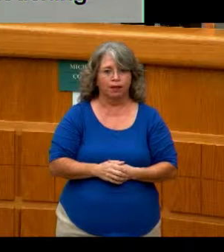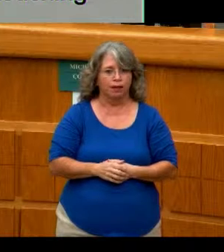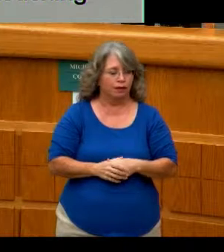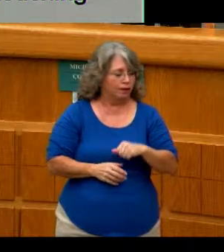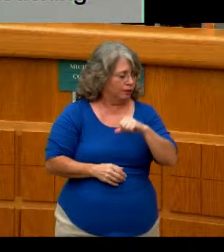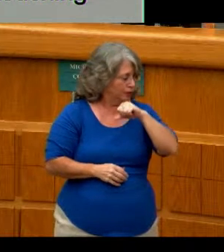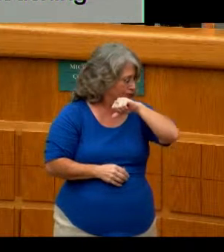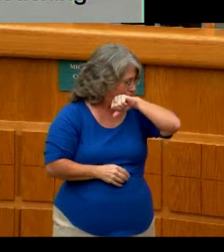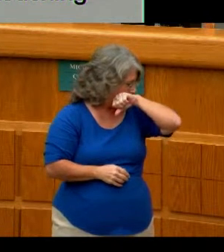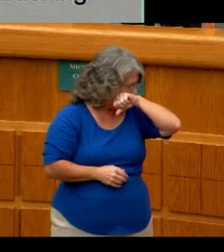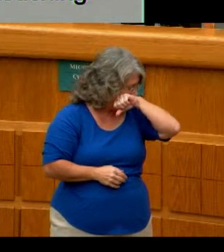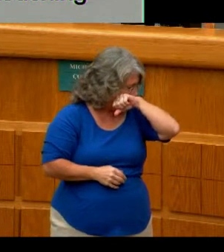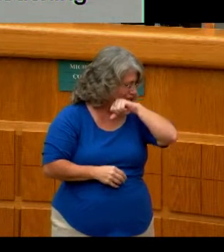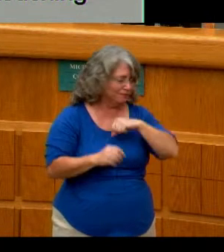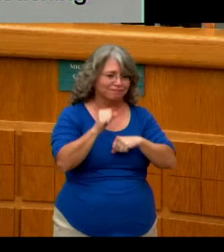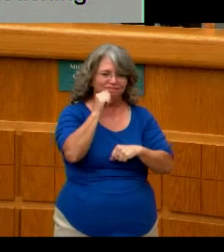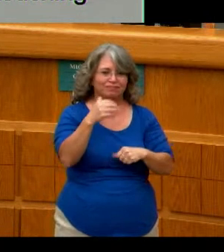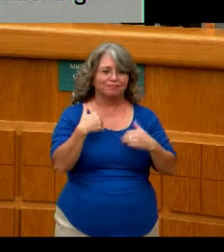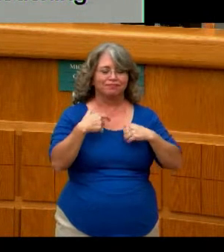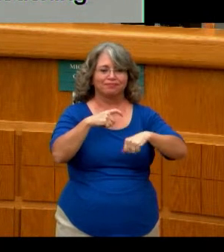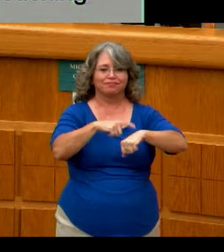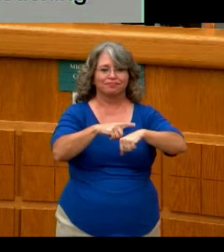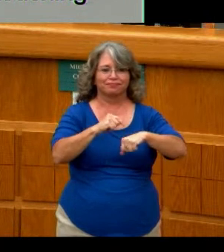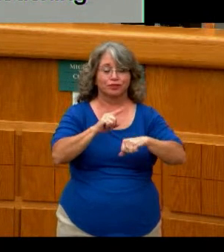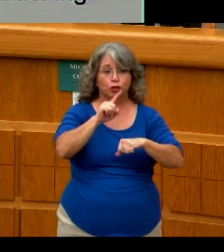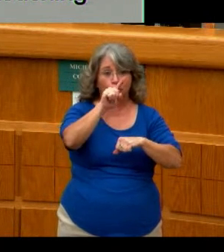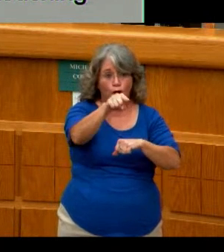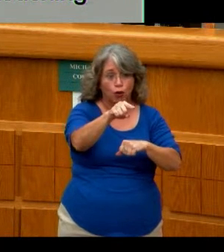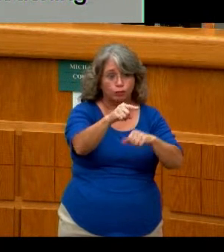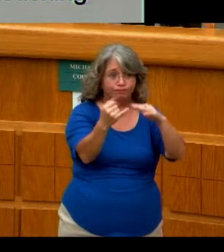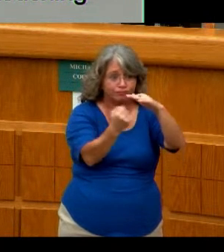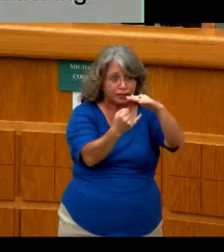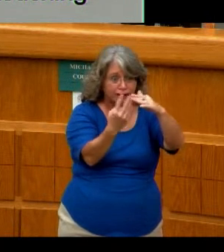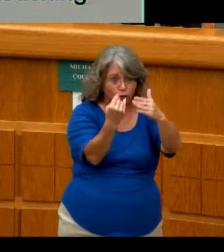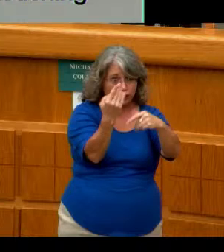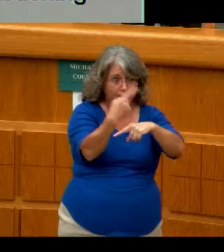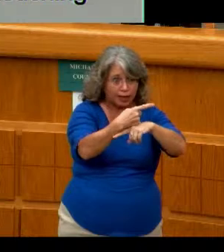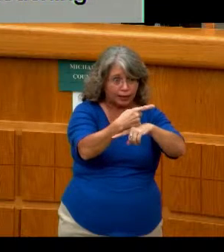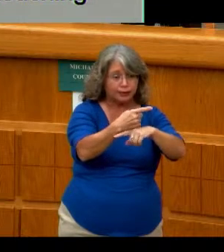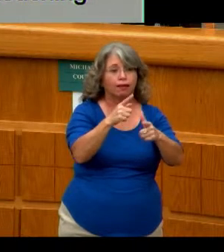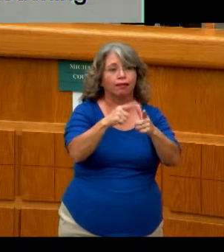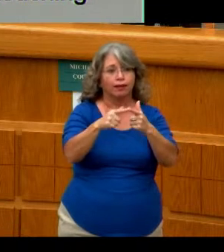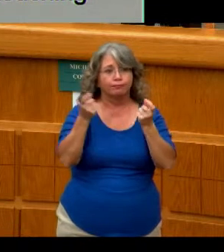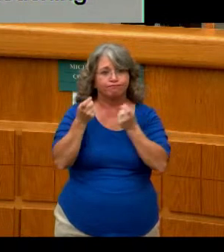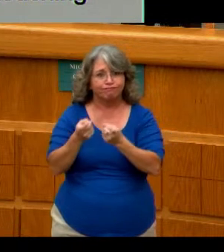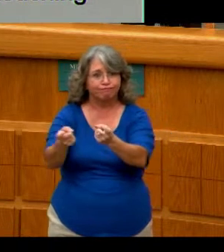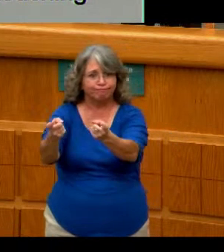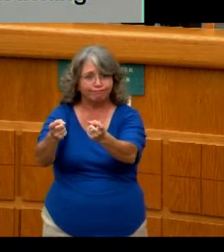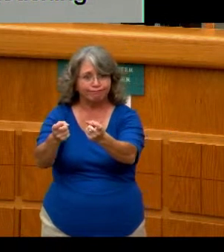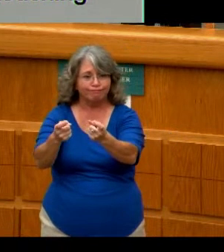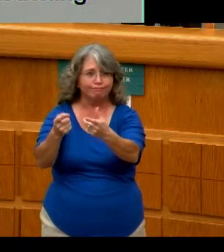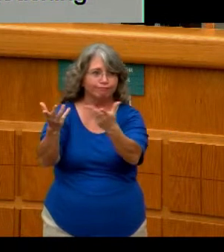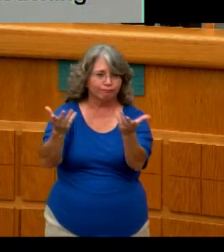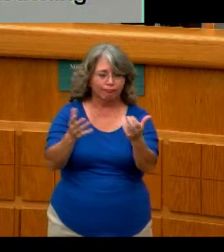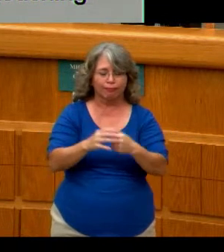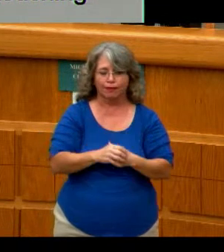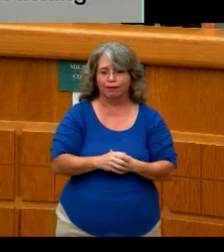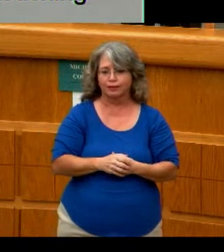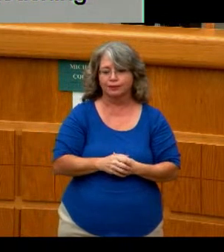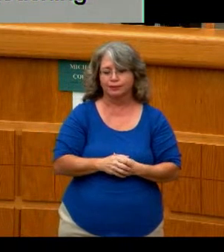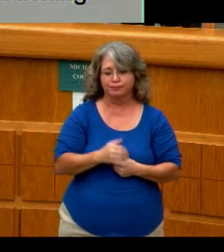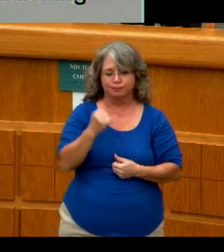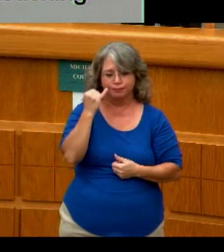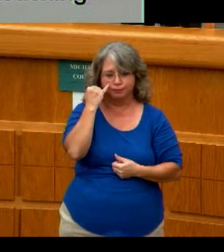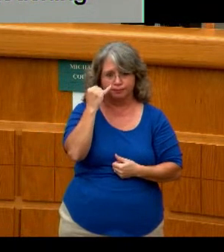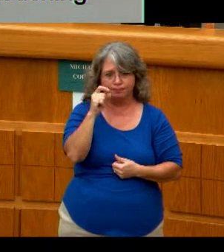place that has snow, and then I don't have time to quarantine for 14 days before I get out on the slopes. So there's